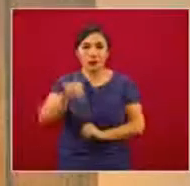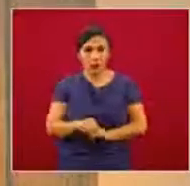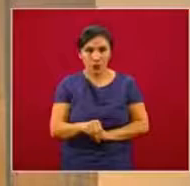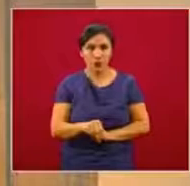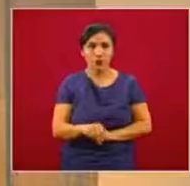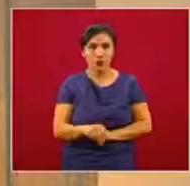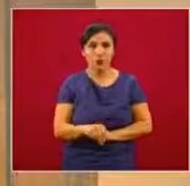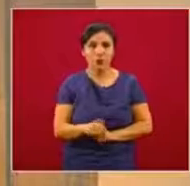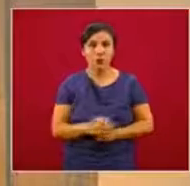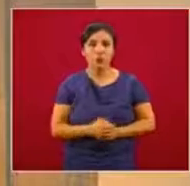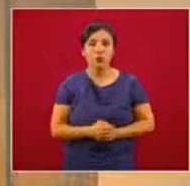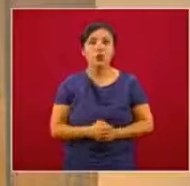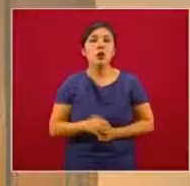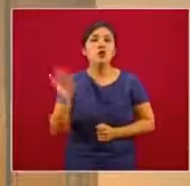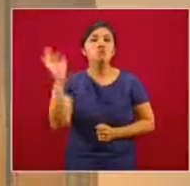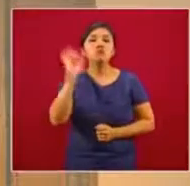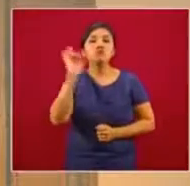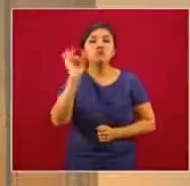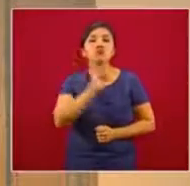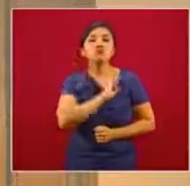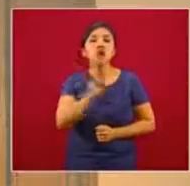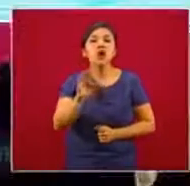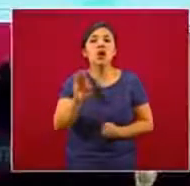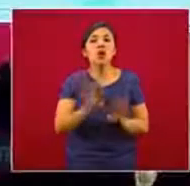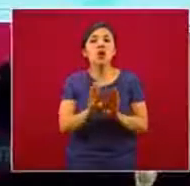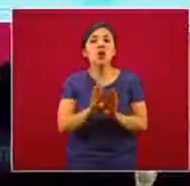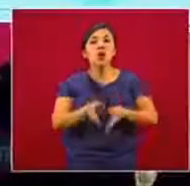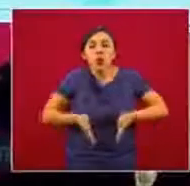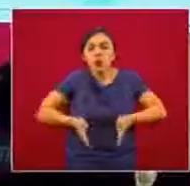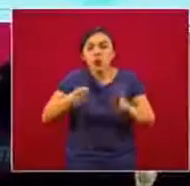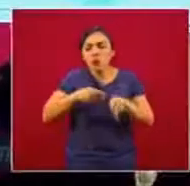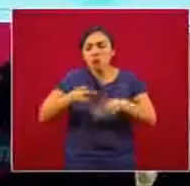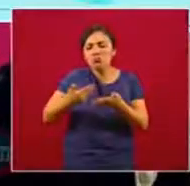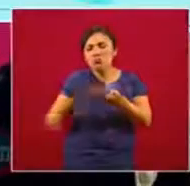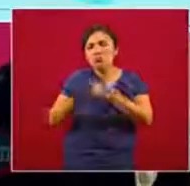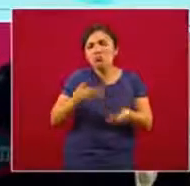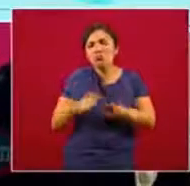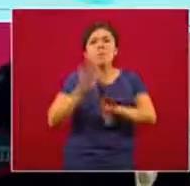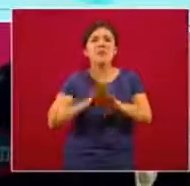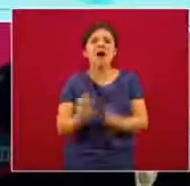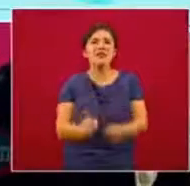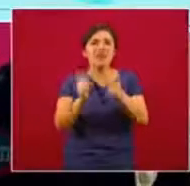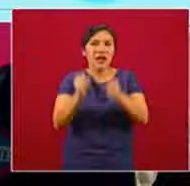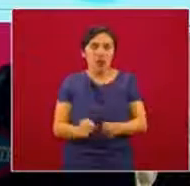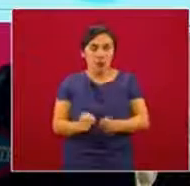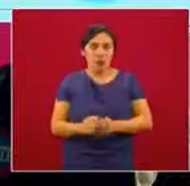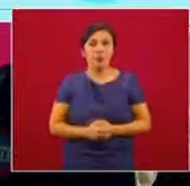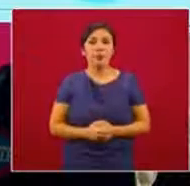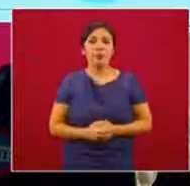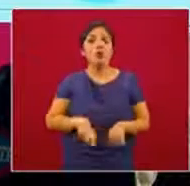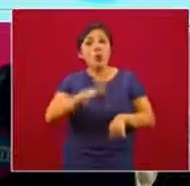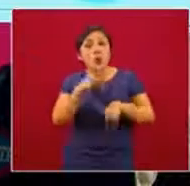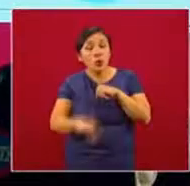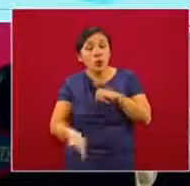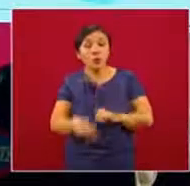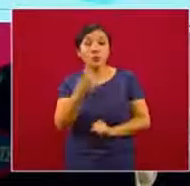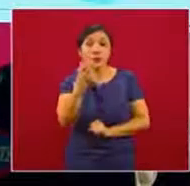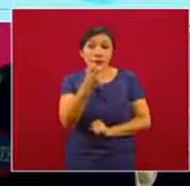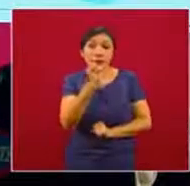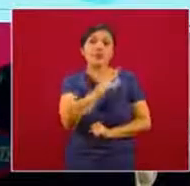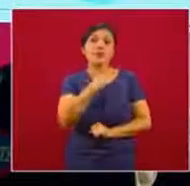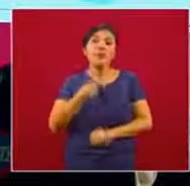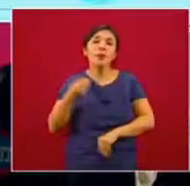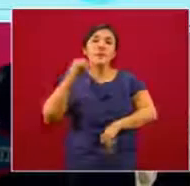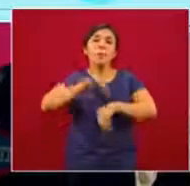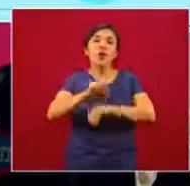any crashes, and at some point we can then walk around safely.